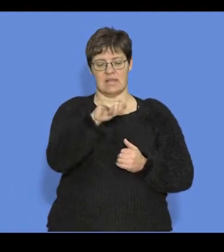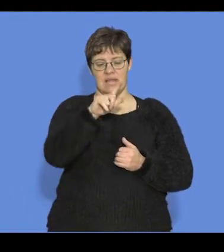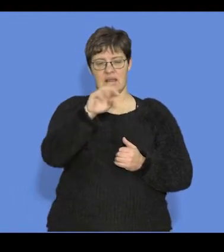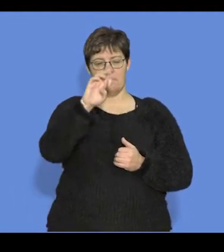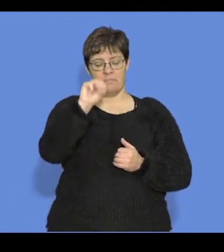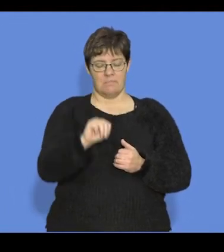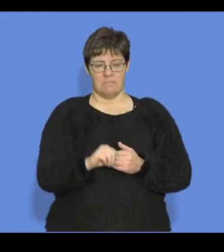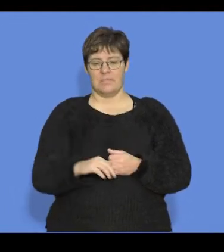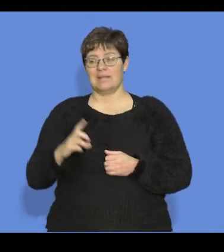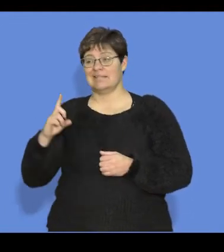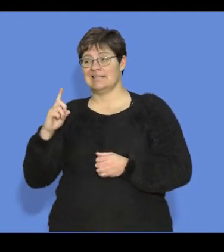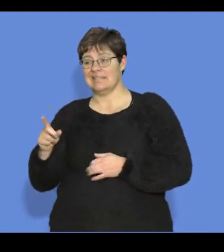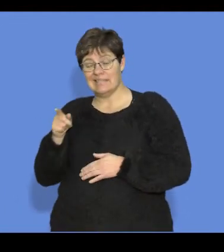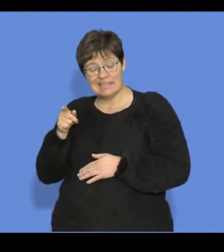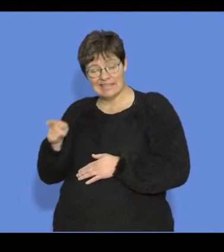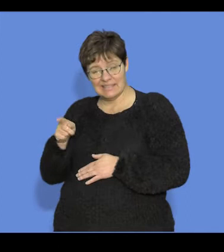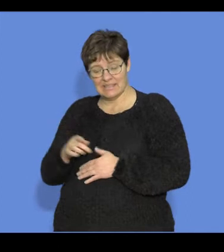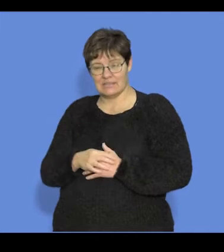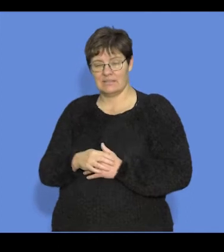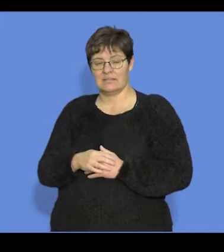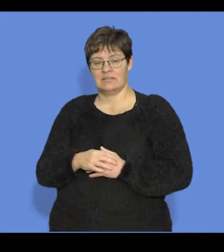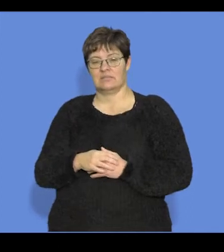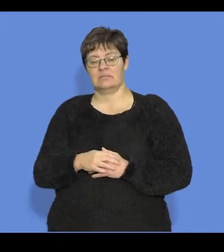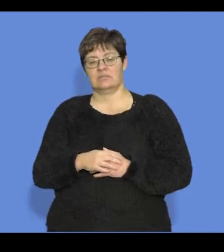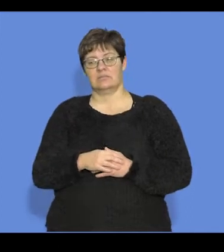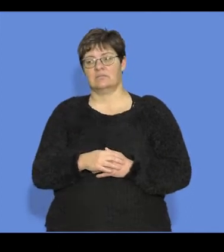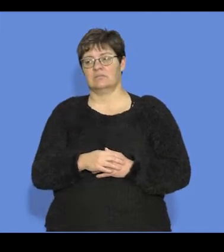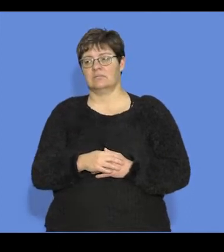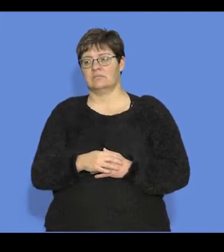xylem. And D, obviously